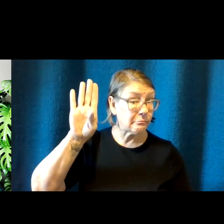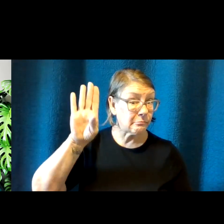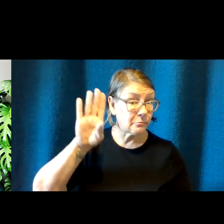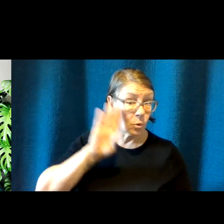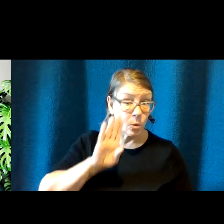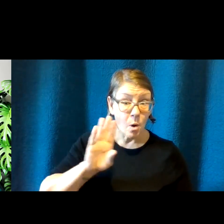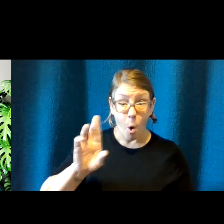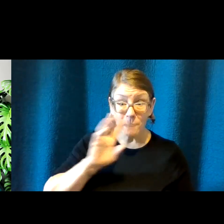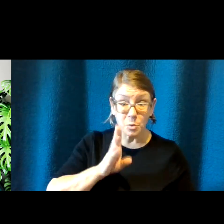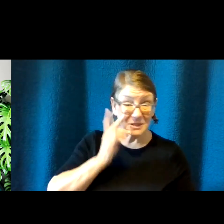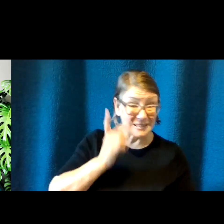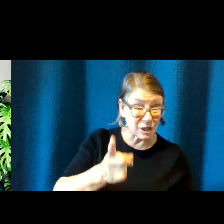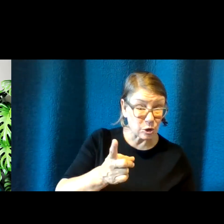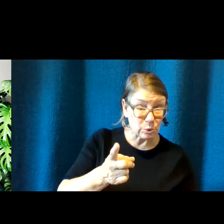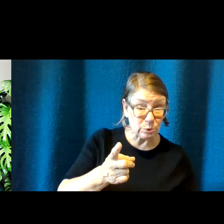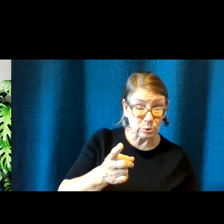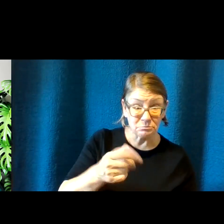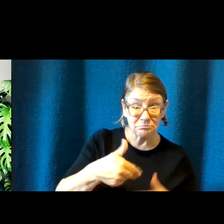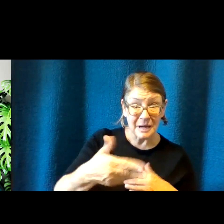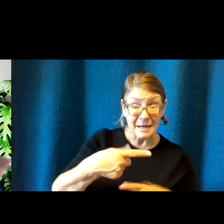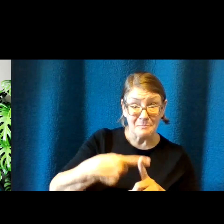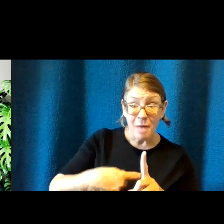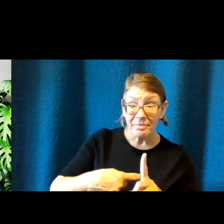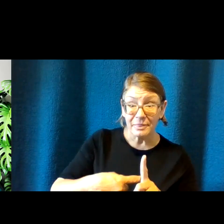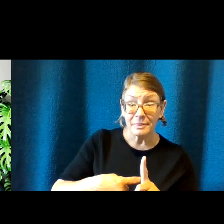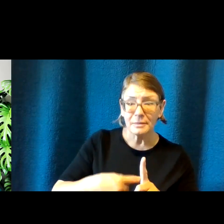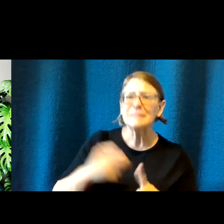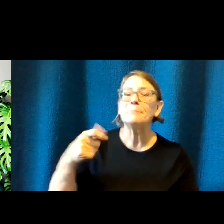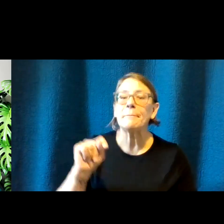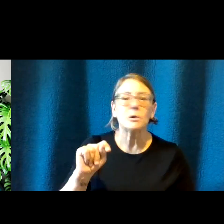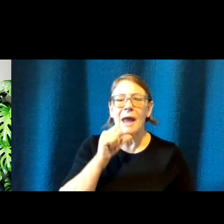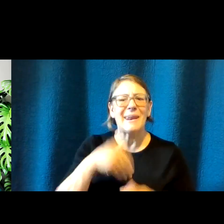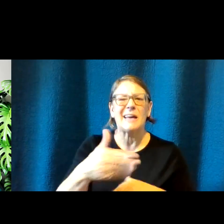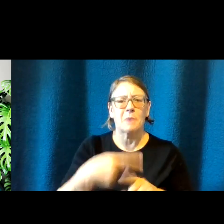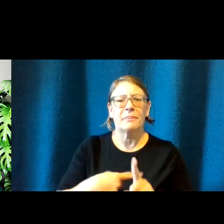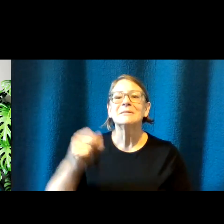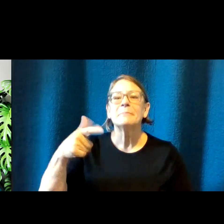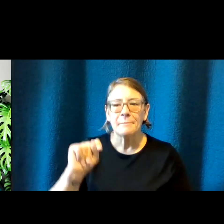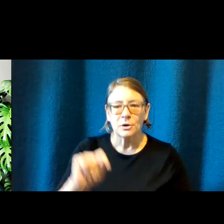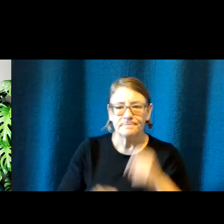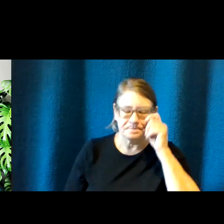add, hopefully we'll see you next month, September.